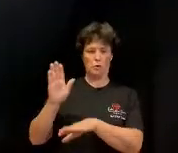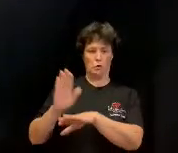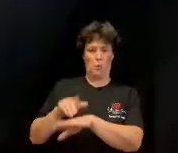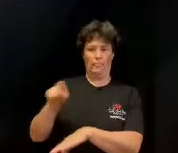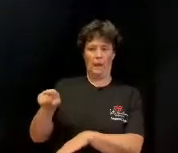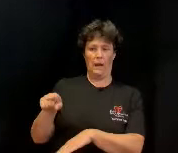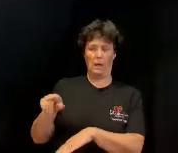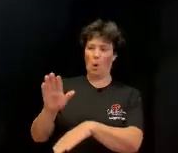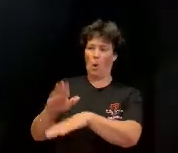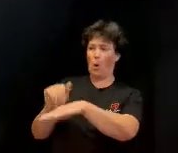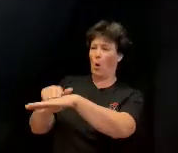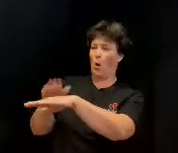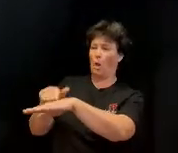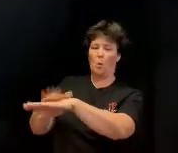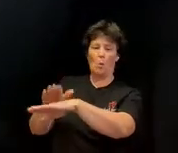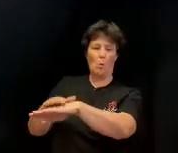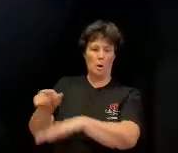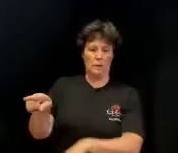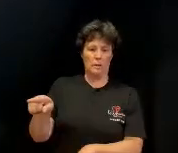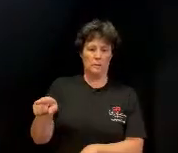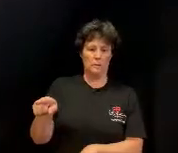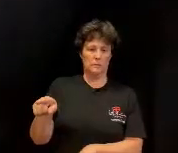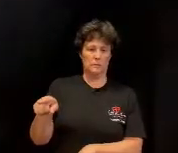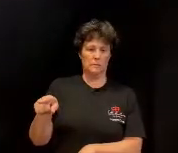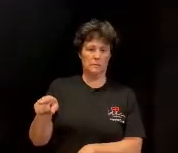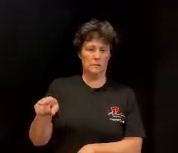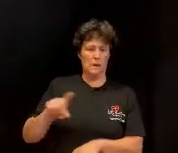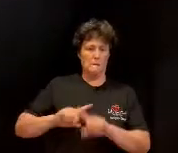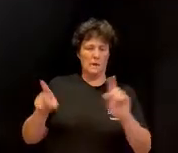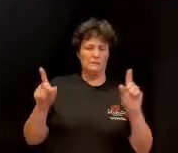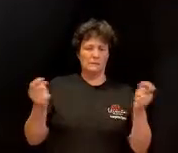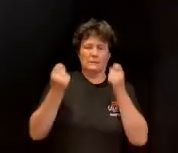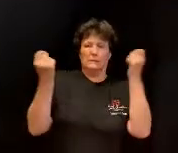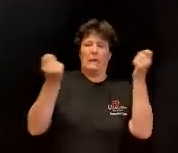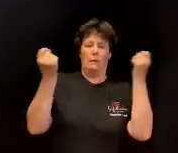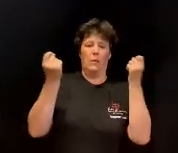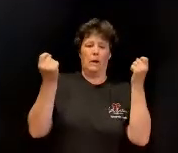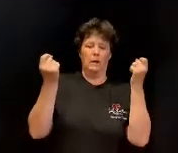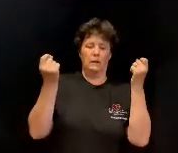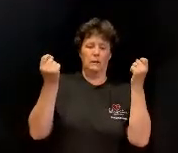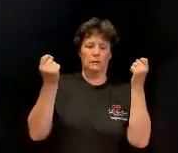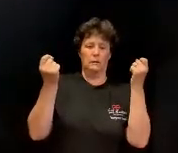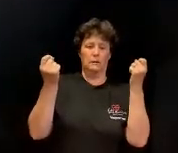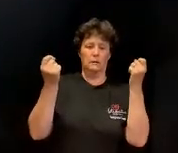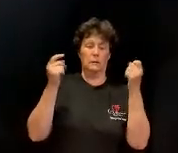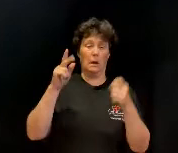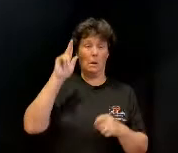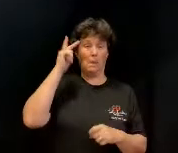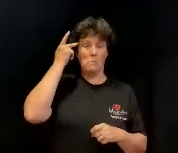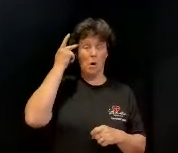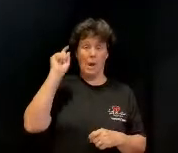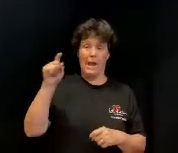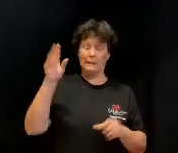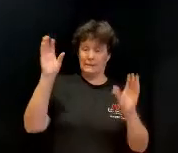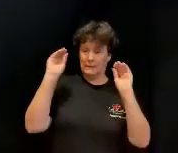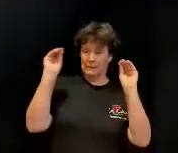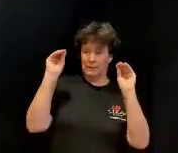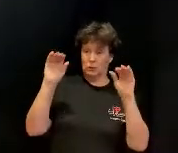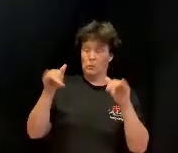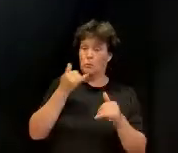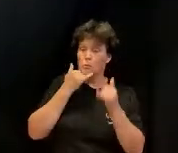were actually celebrating that sexual immorality. And Paul has to deal with this. Now look